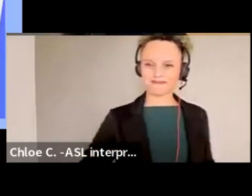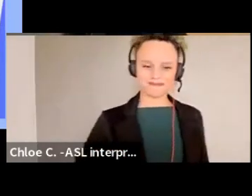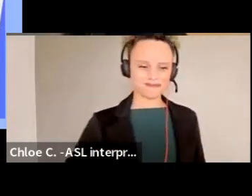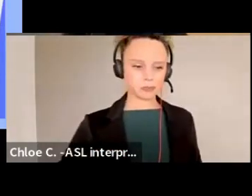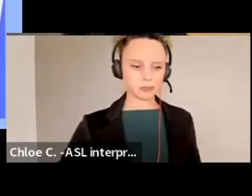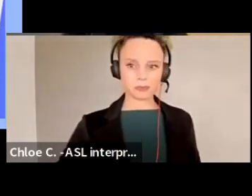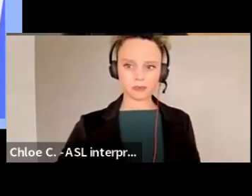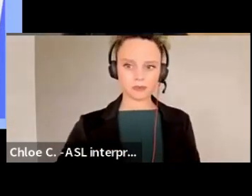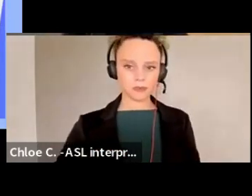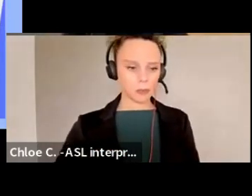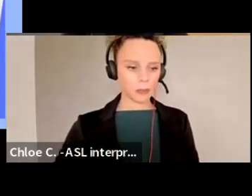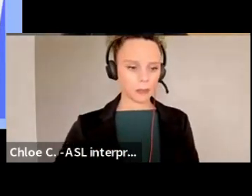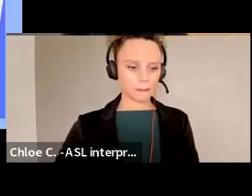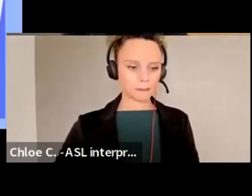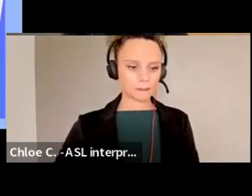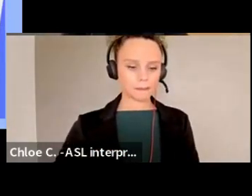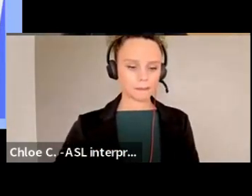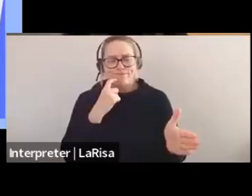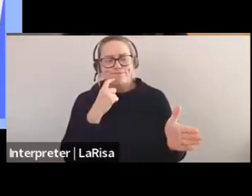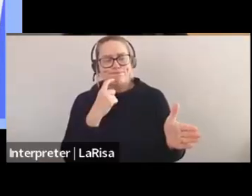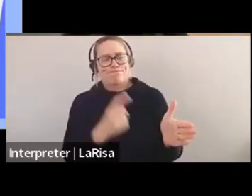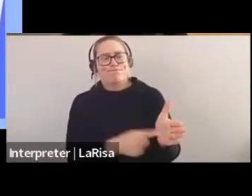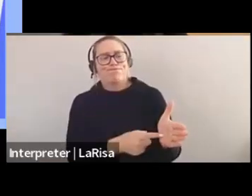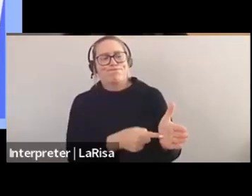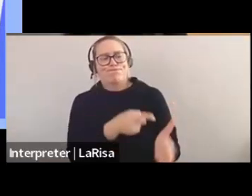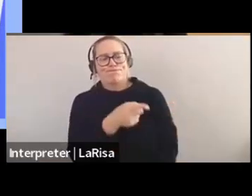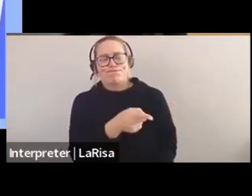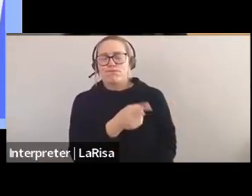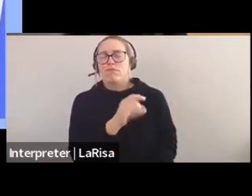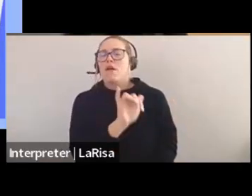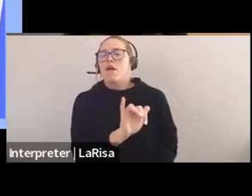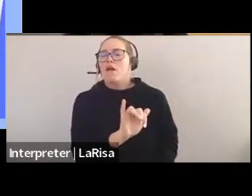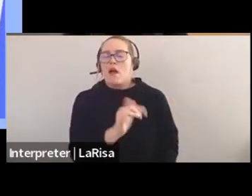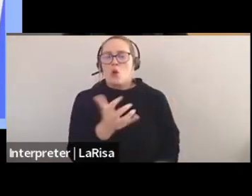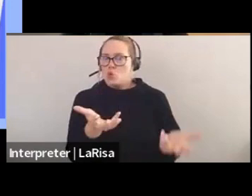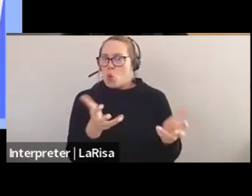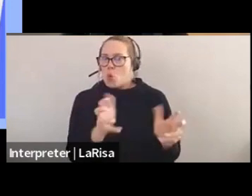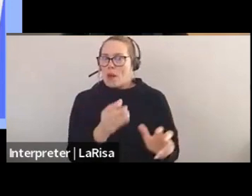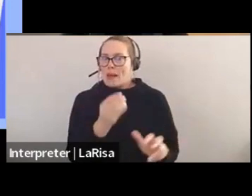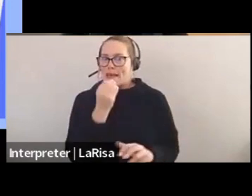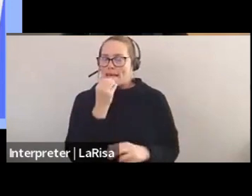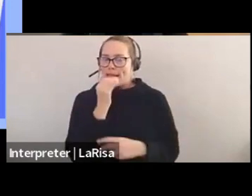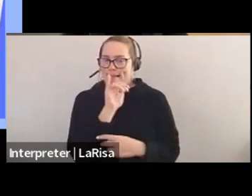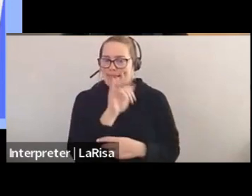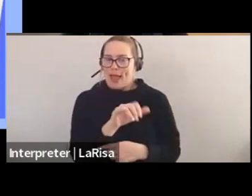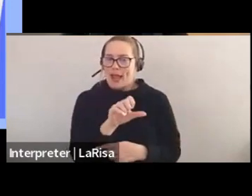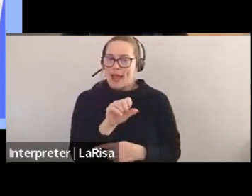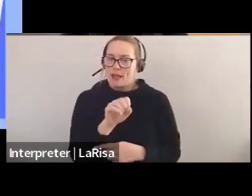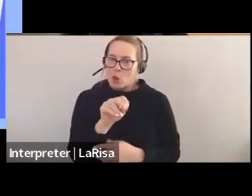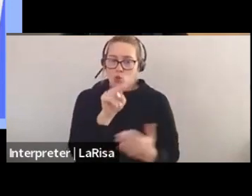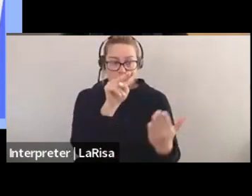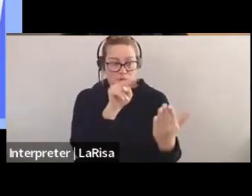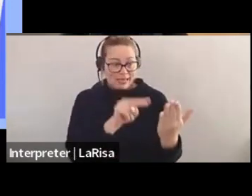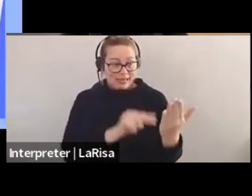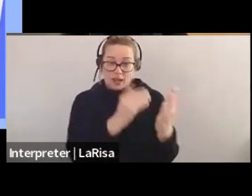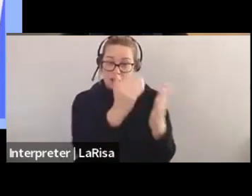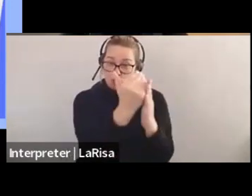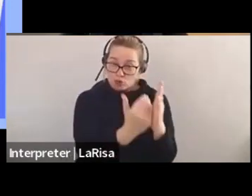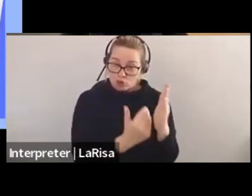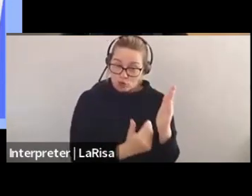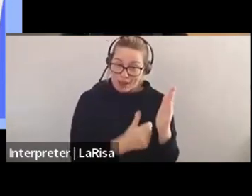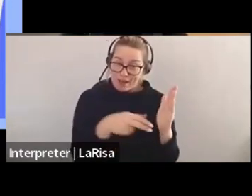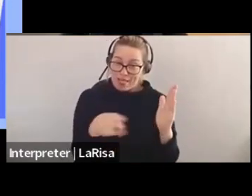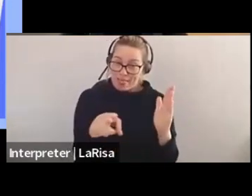some other way where you notice them apart from the ingredients, so that you can avoid foods that you don't want to eat.